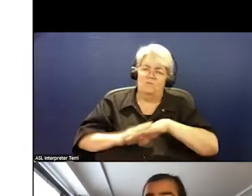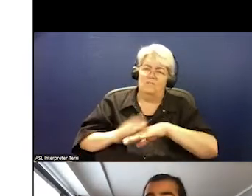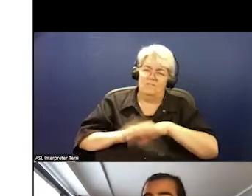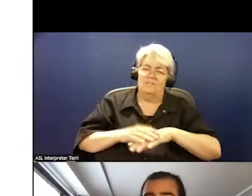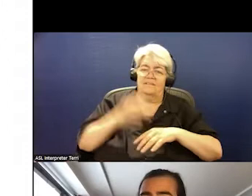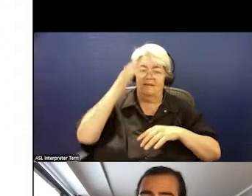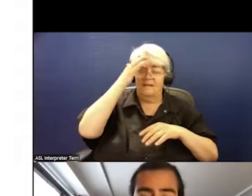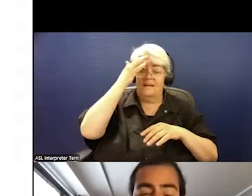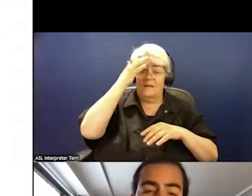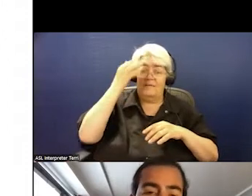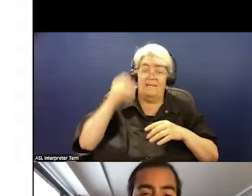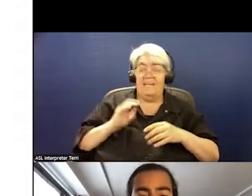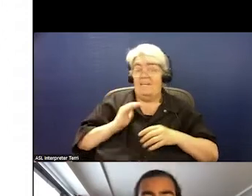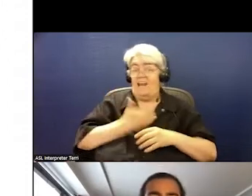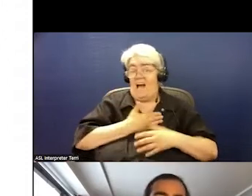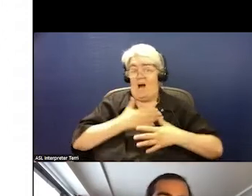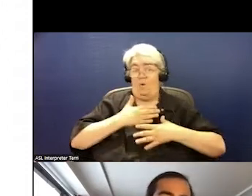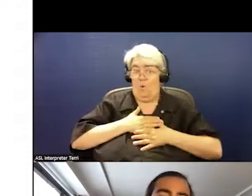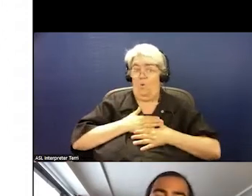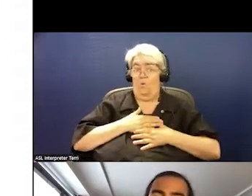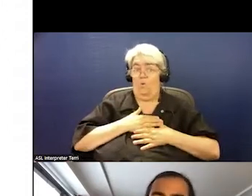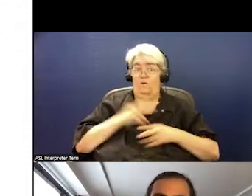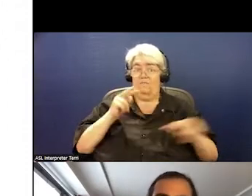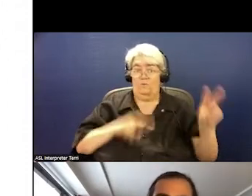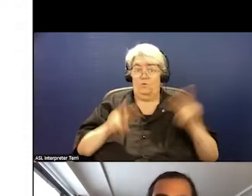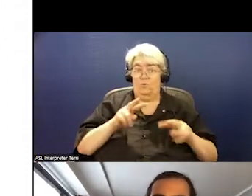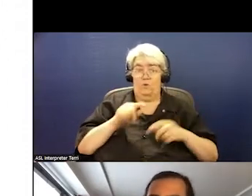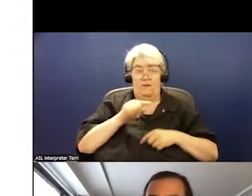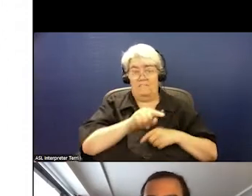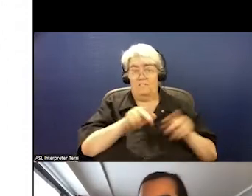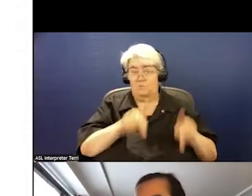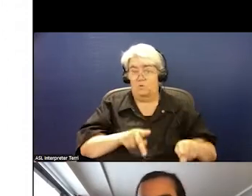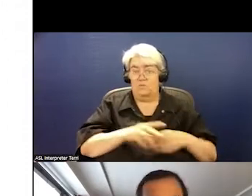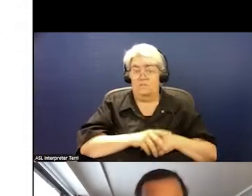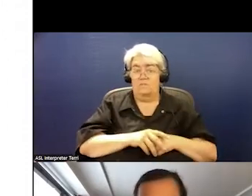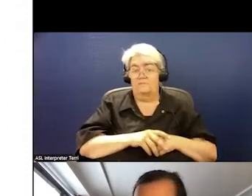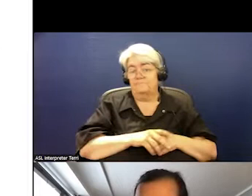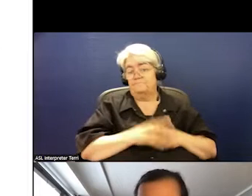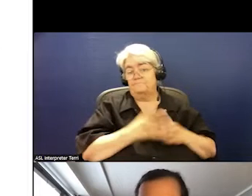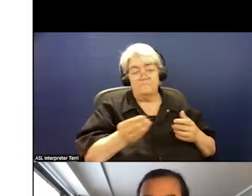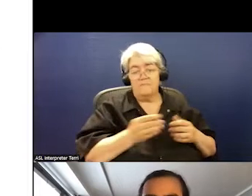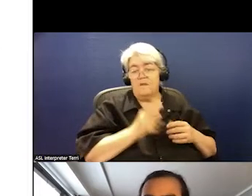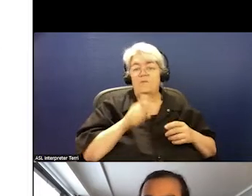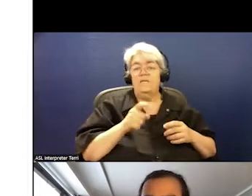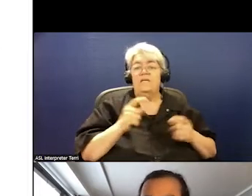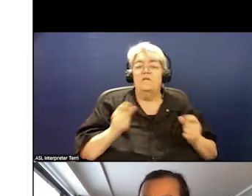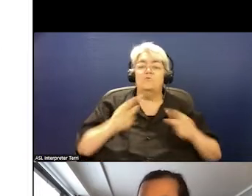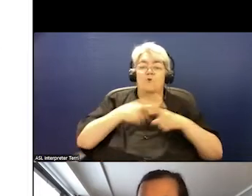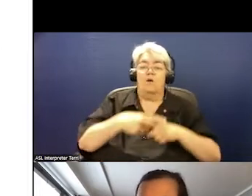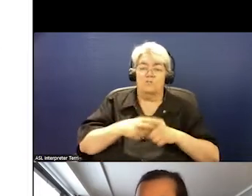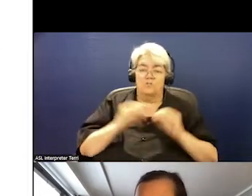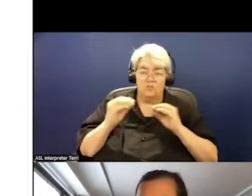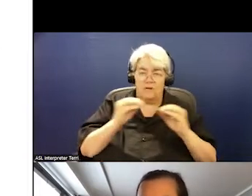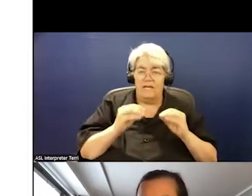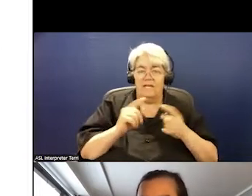even internally within ourselves as we're doing this work. There's need for cross-training crisis responders with